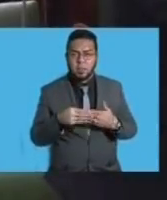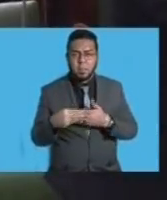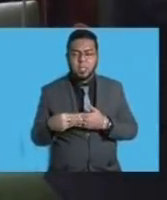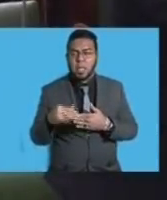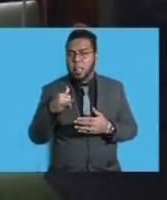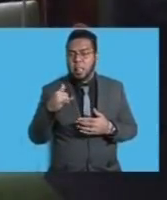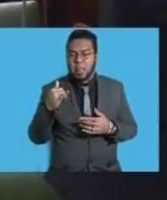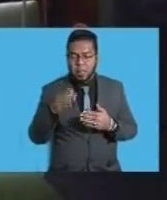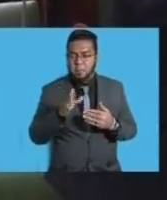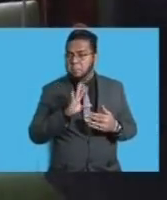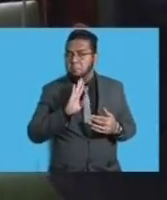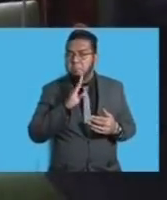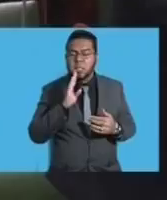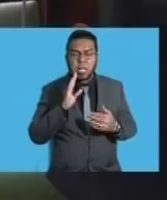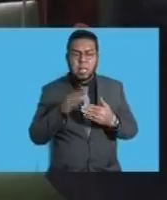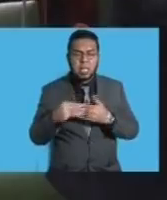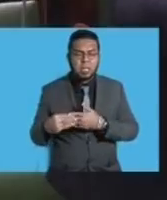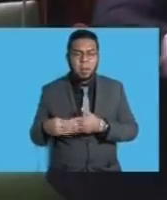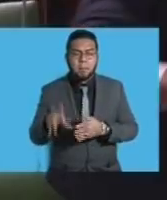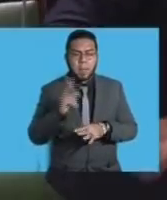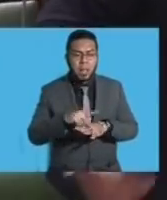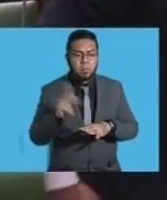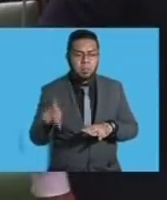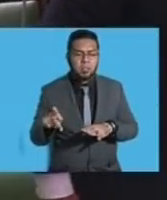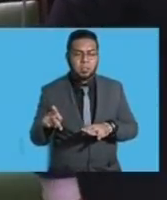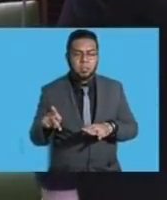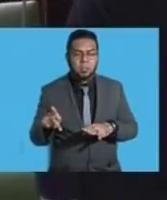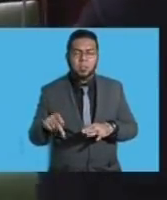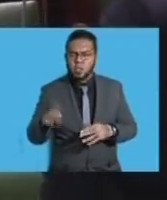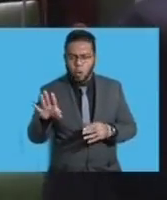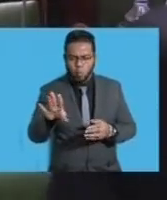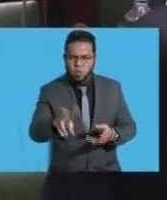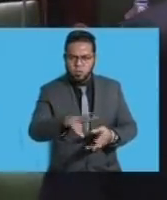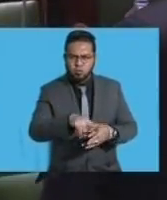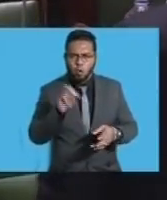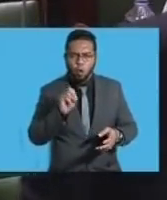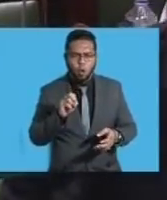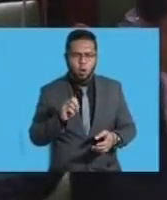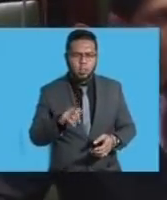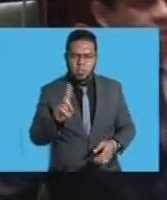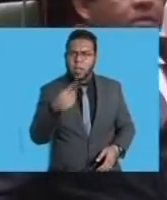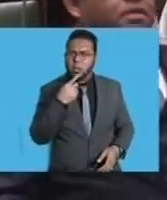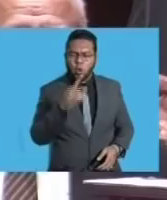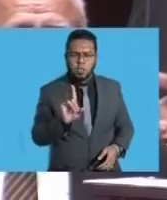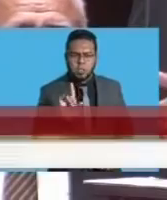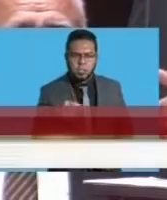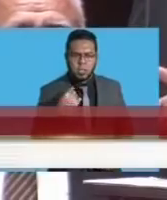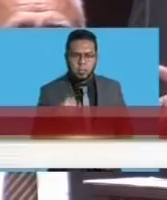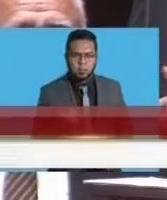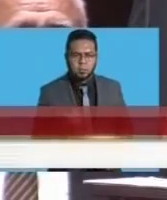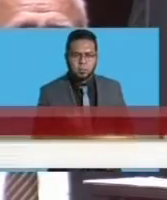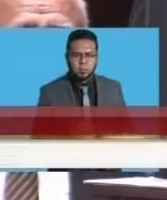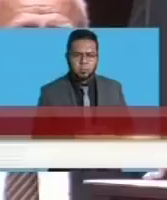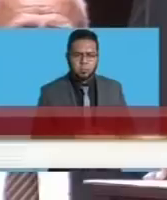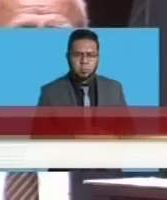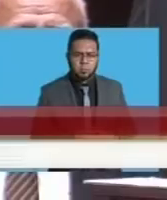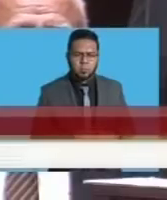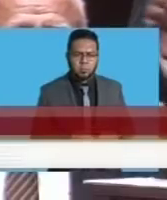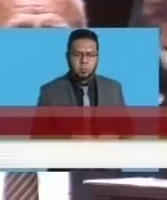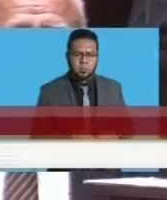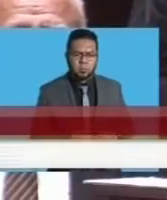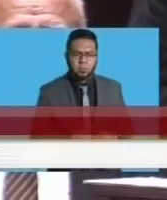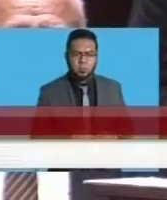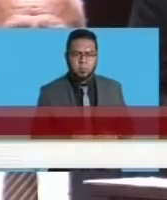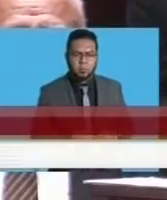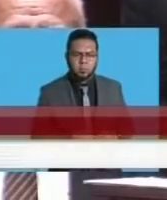Parliament. Completely misleading Parliament. Withdraw it. I did not say it. I did not say it comes under that. You better